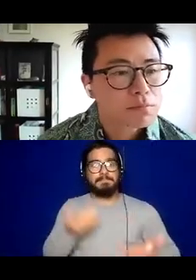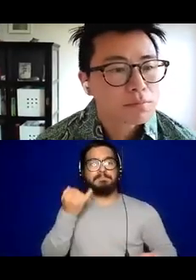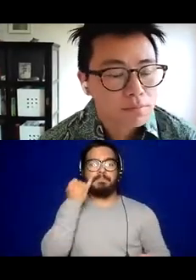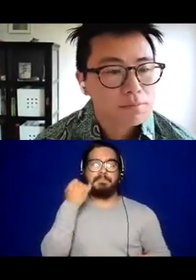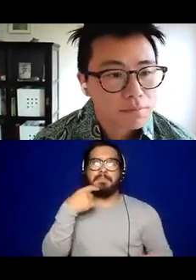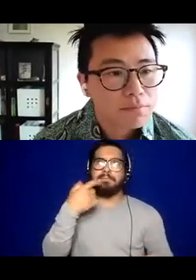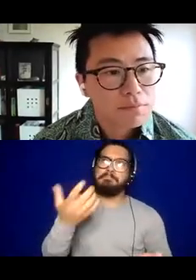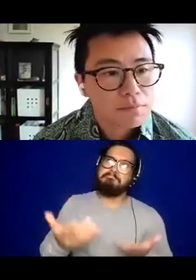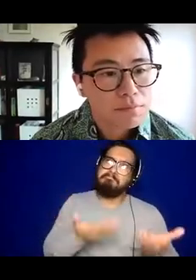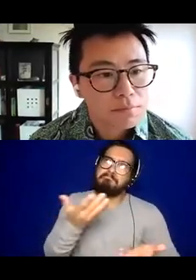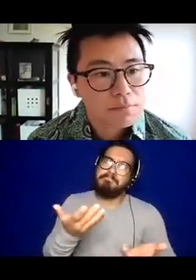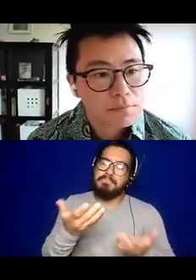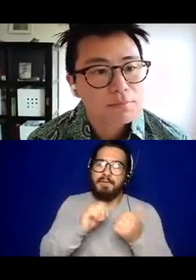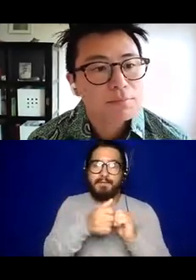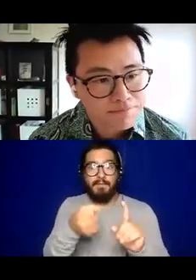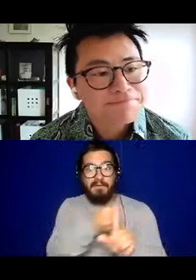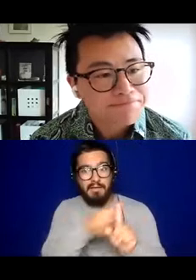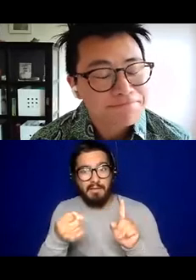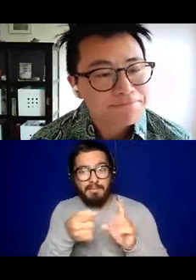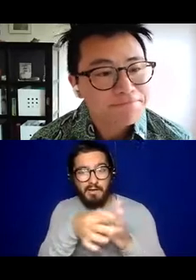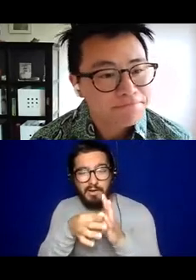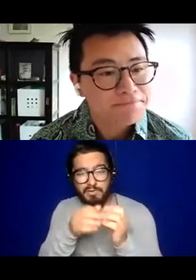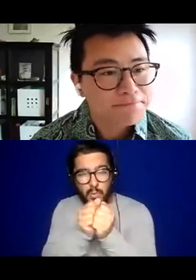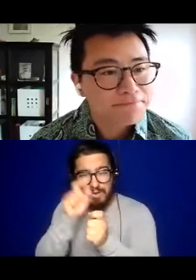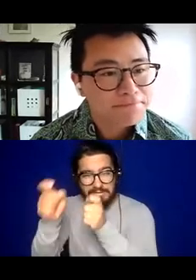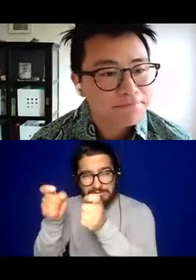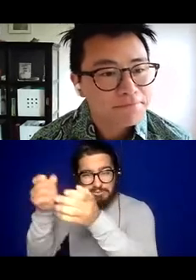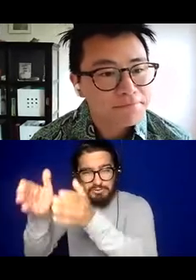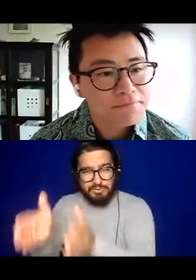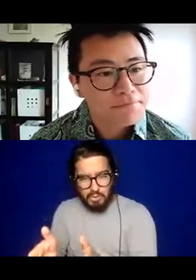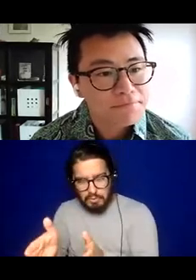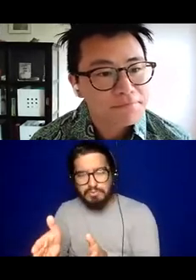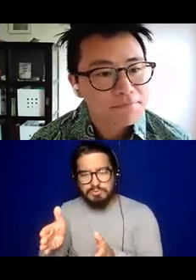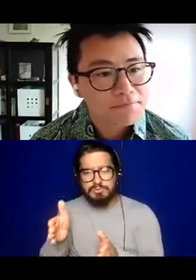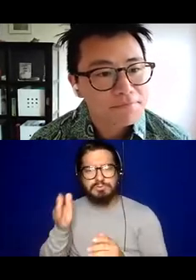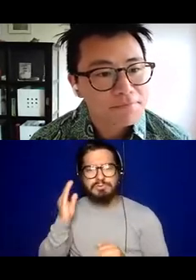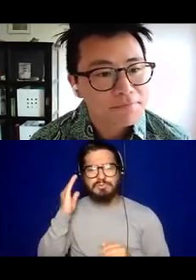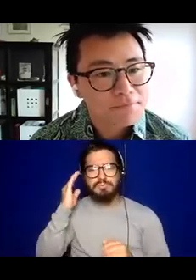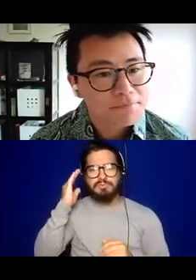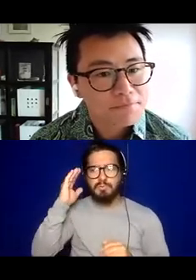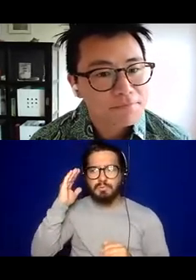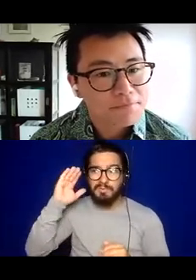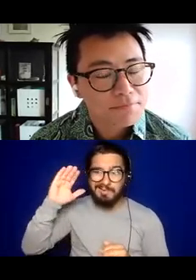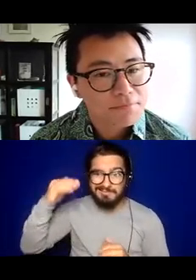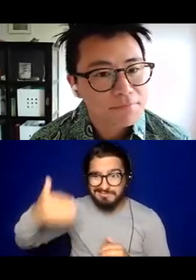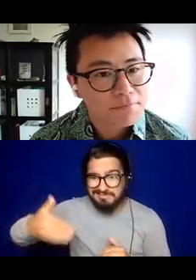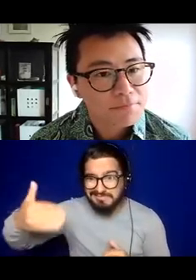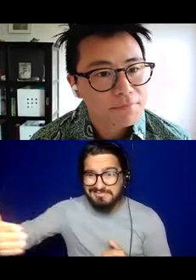just around how it would impact trust relationships with our donors, because then they